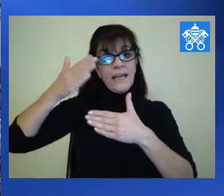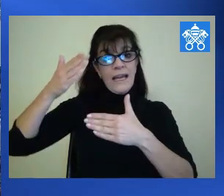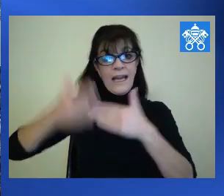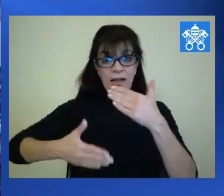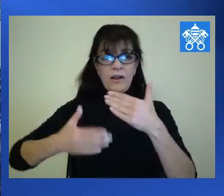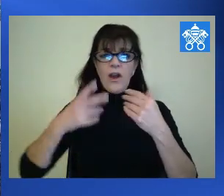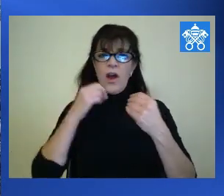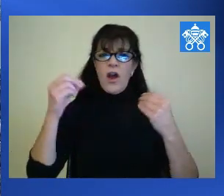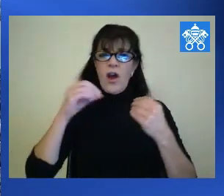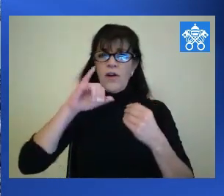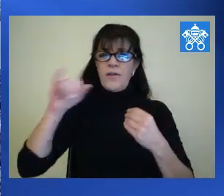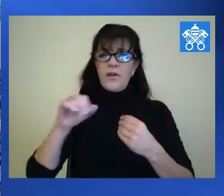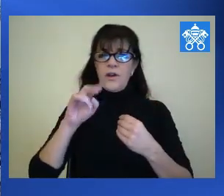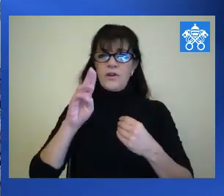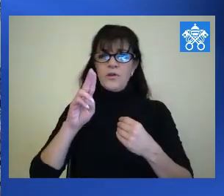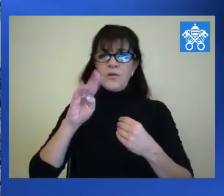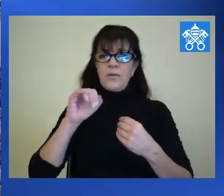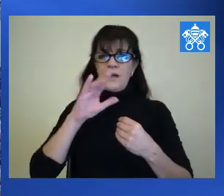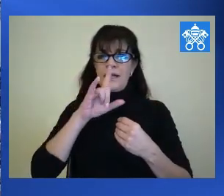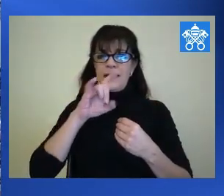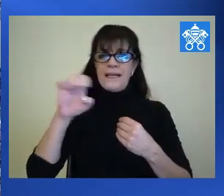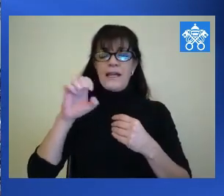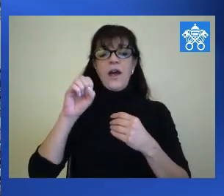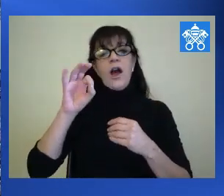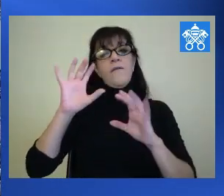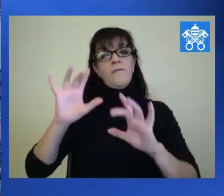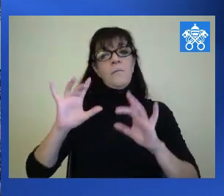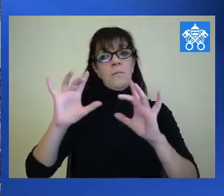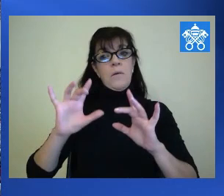the extraordinary Jubilee of Mercy,